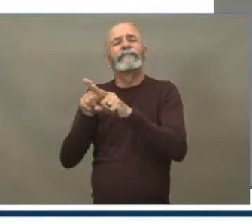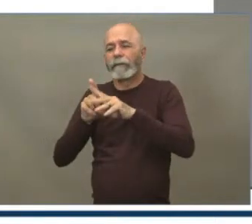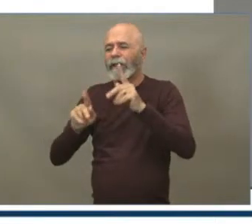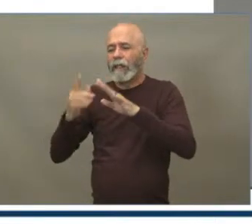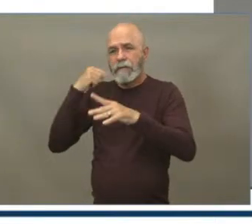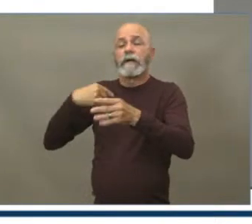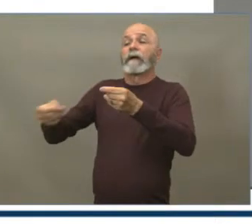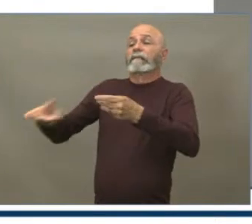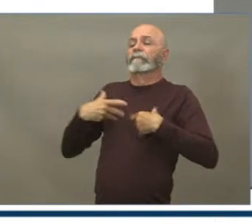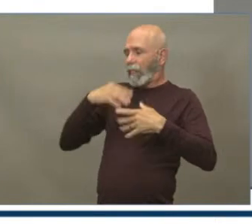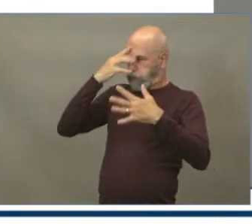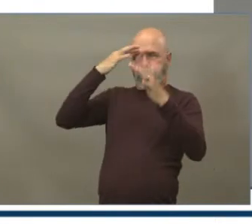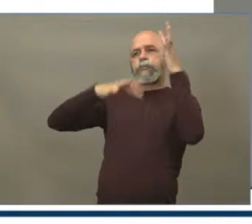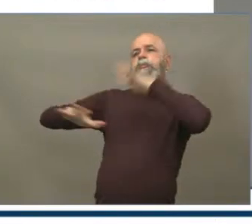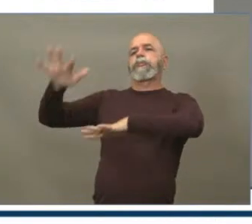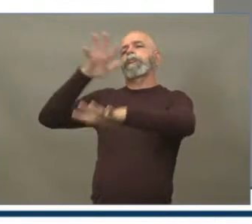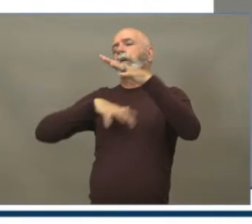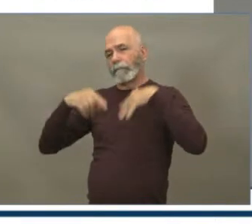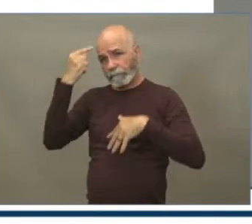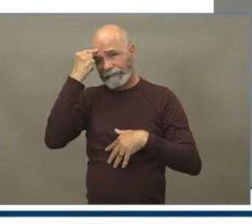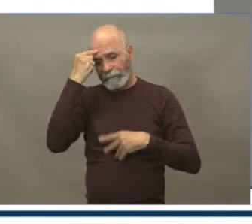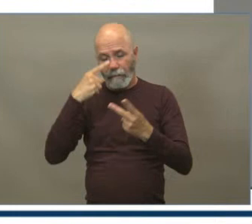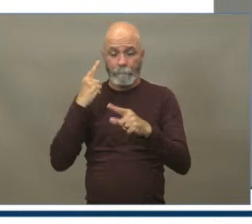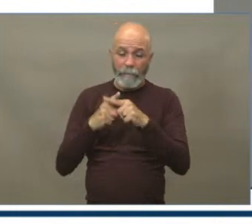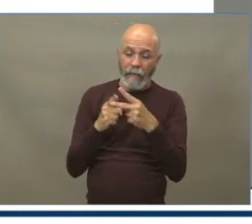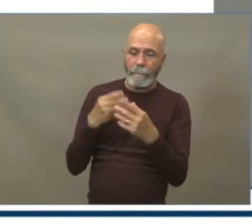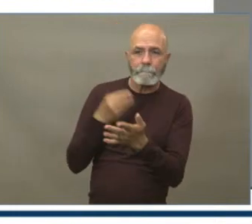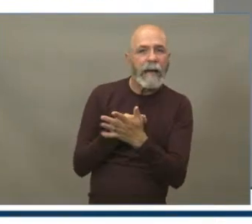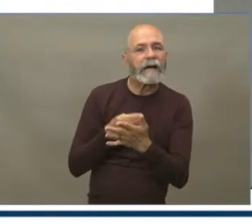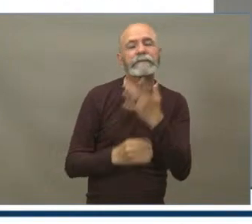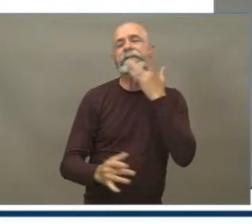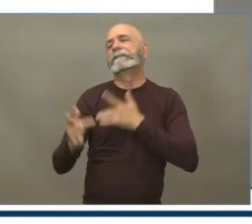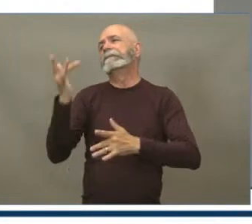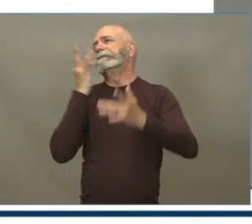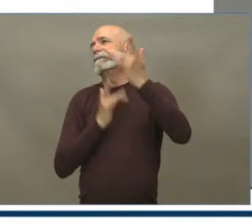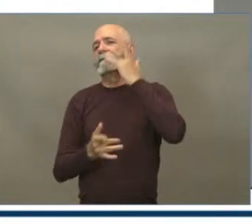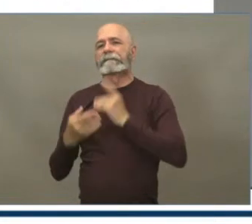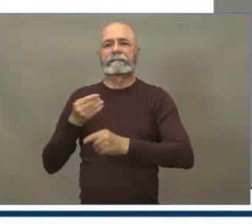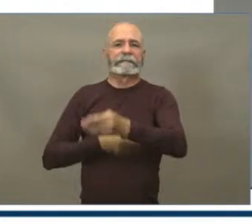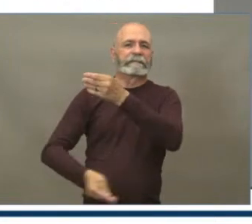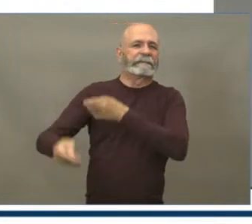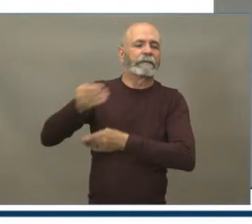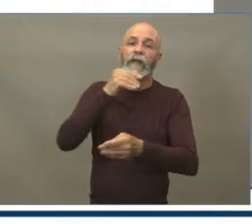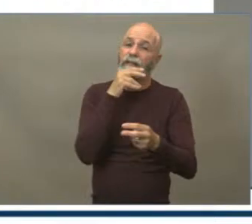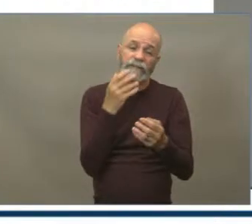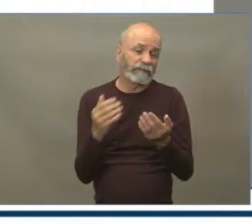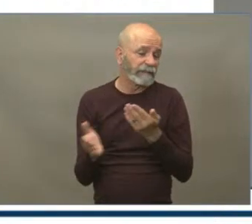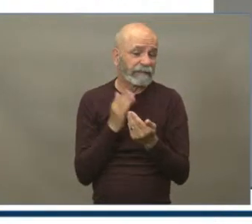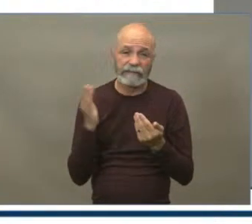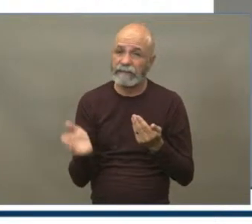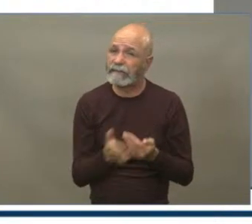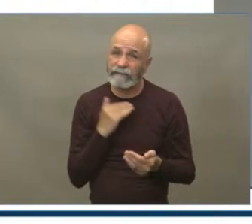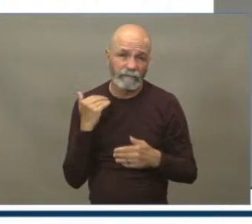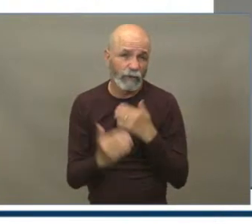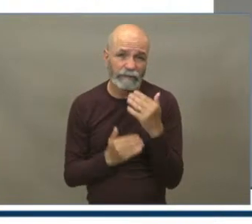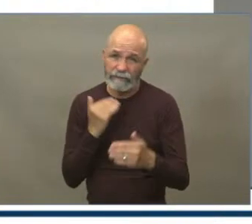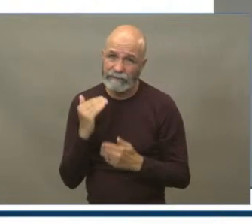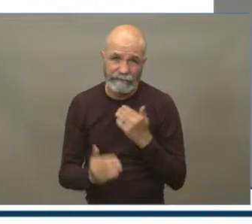financial health. Everything about this situation is hard, and it's okay to not be